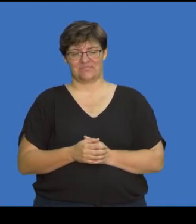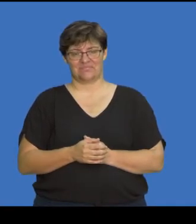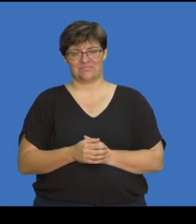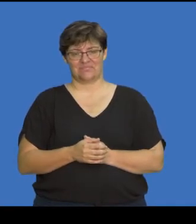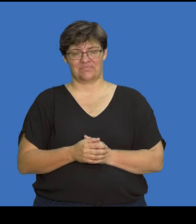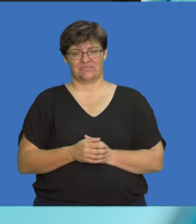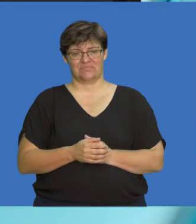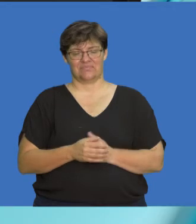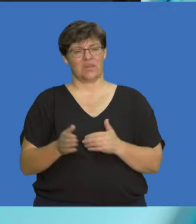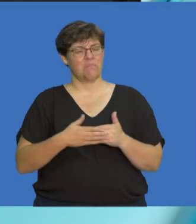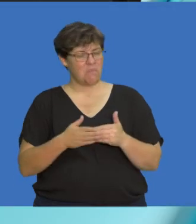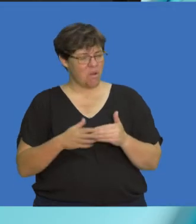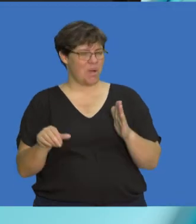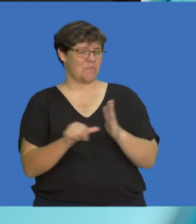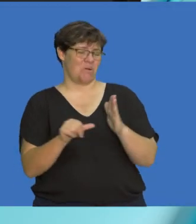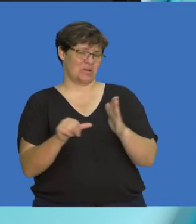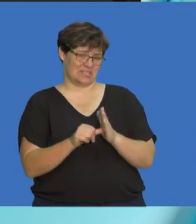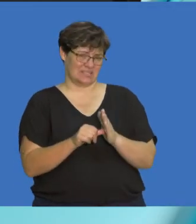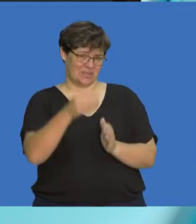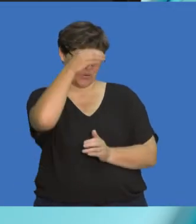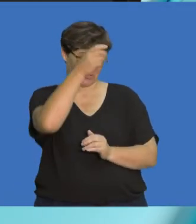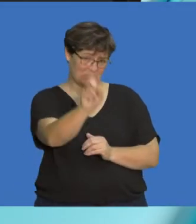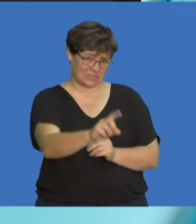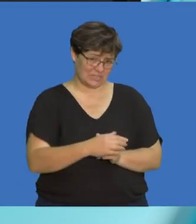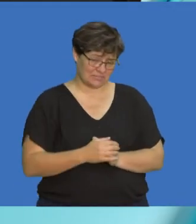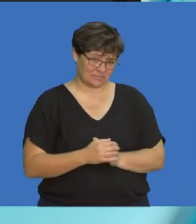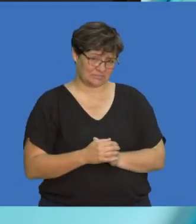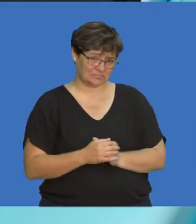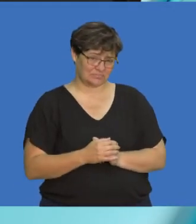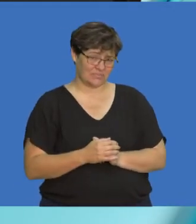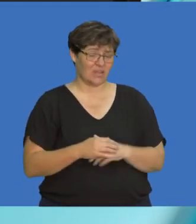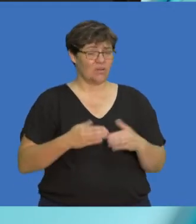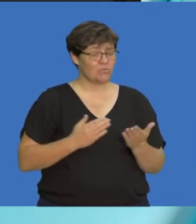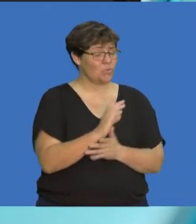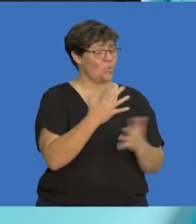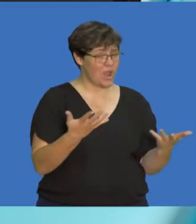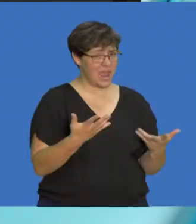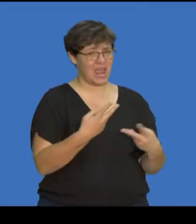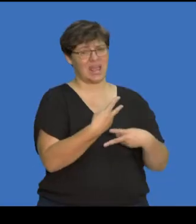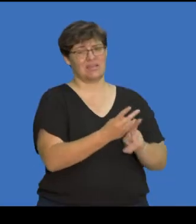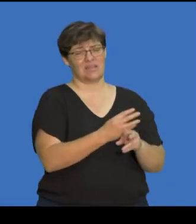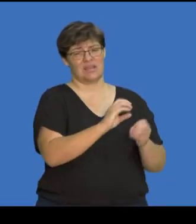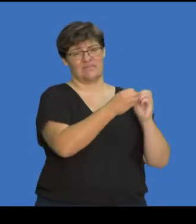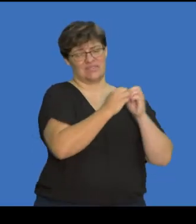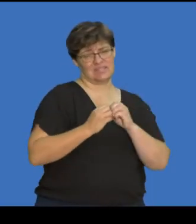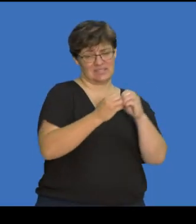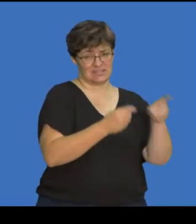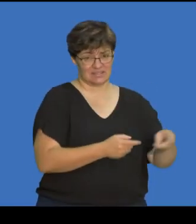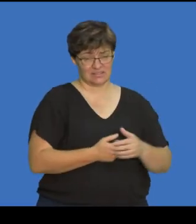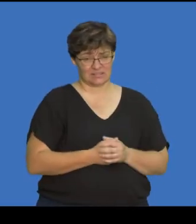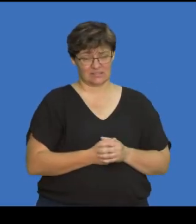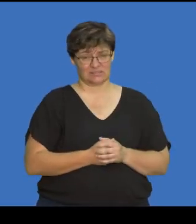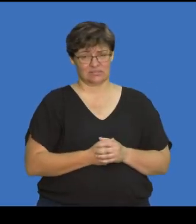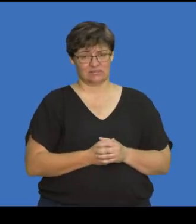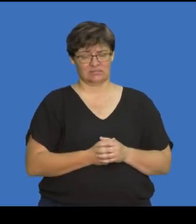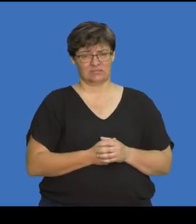Another very important concept that we use in manufacturing, and that is, what do we mean